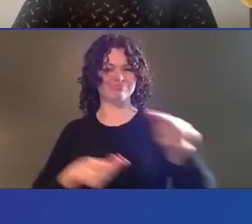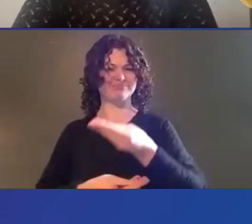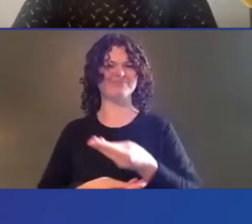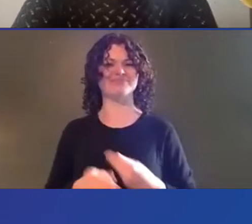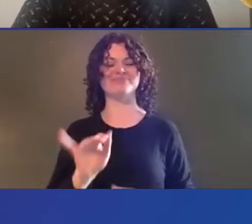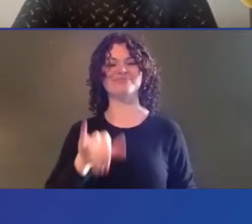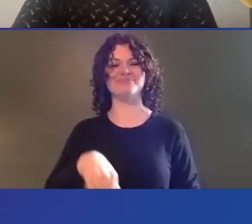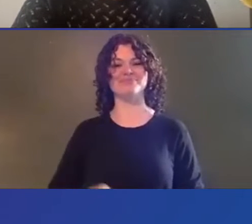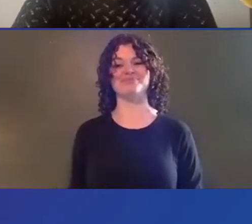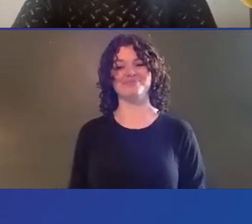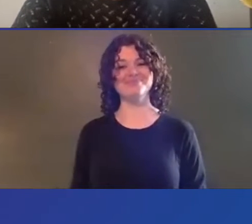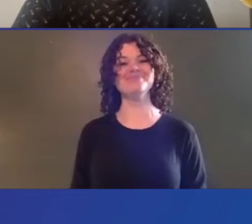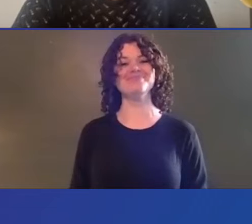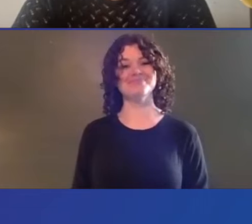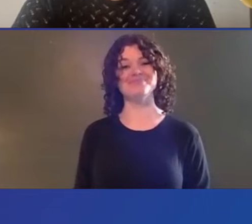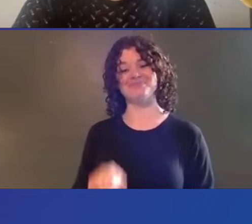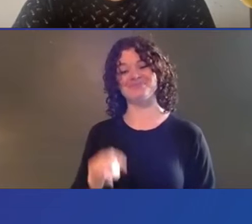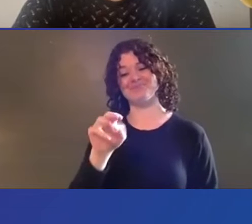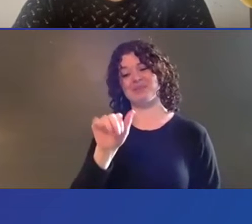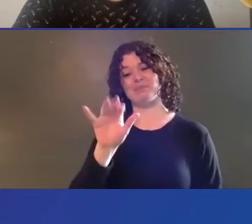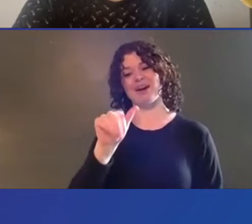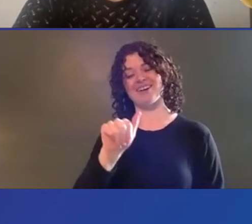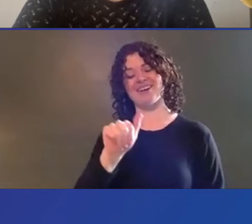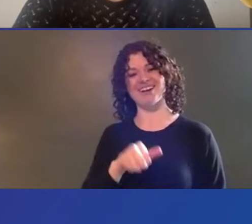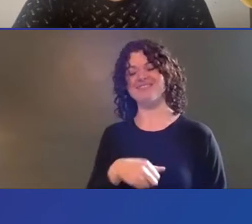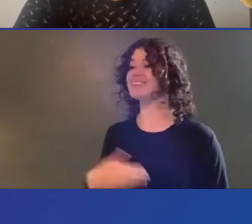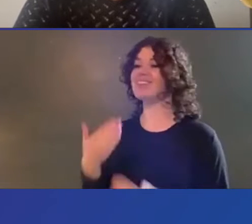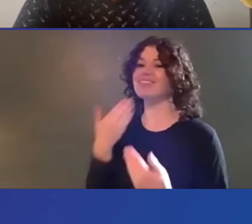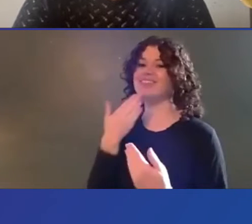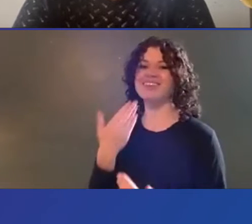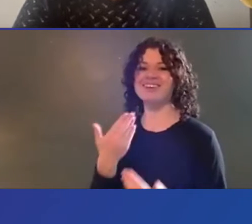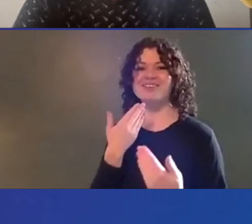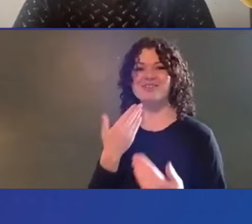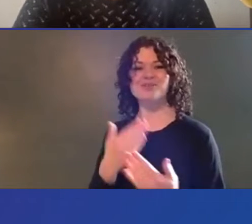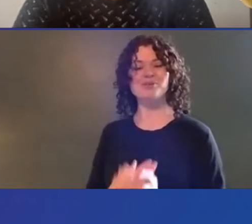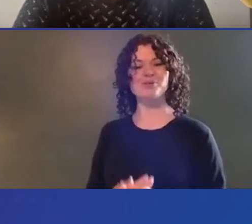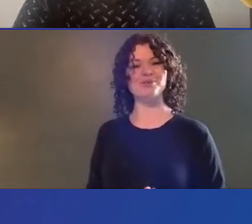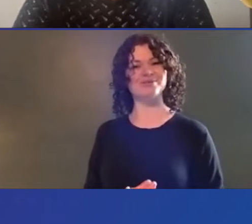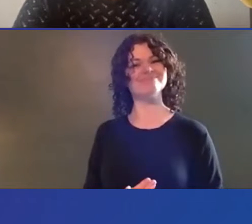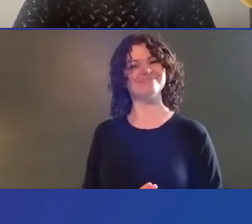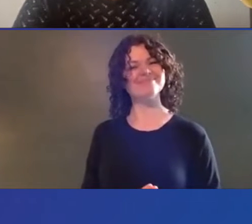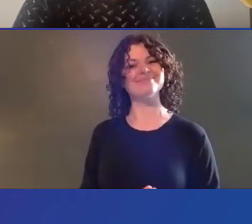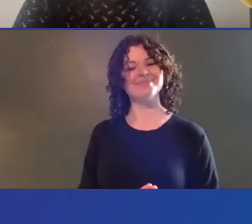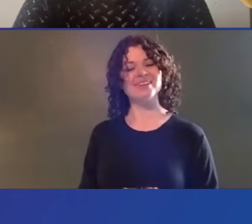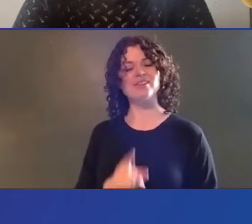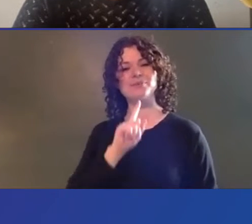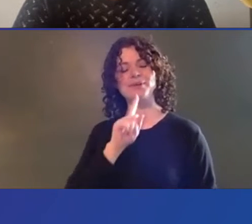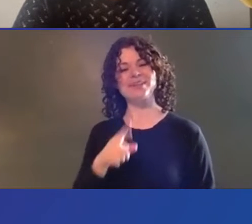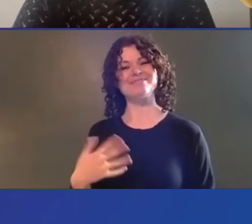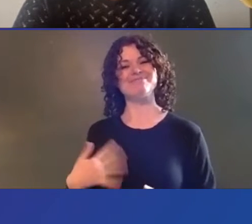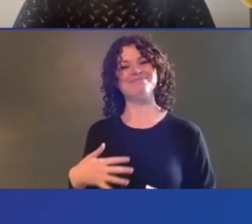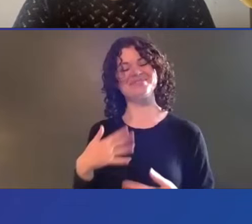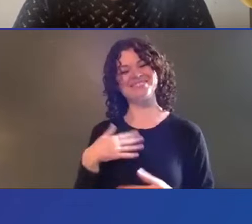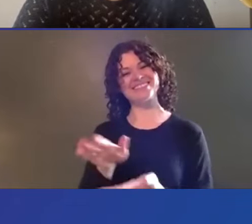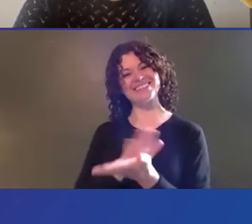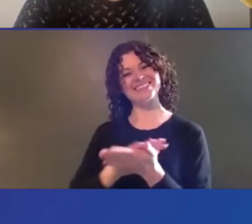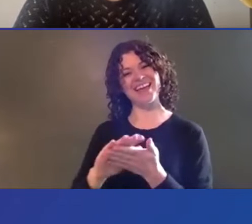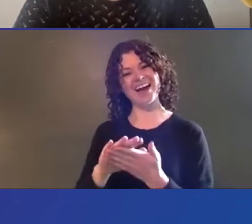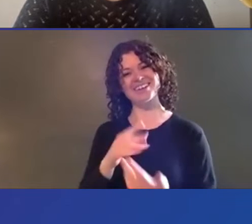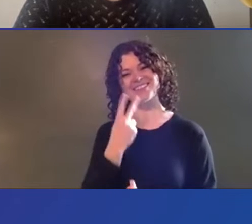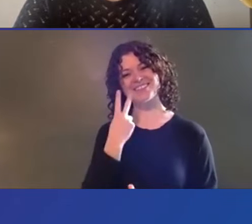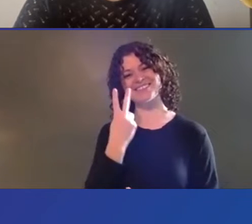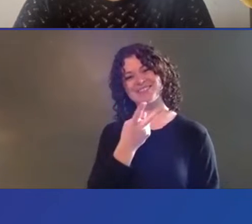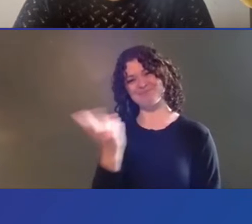Thank you both for all of the, it's also just wonderful to see in this conversation